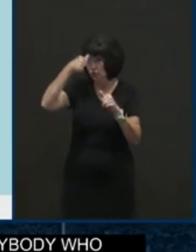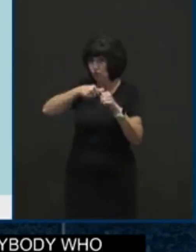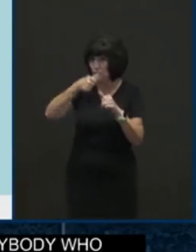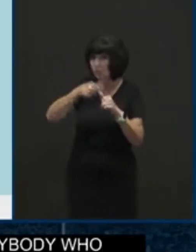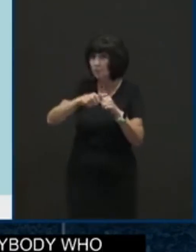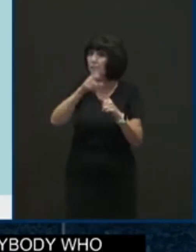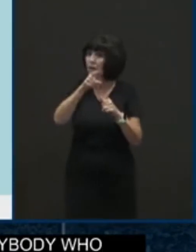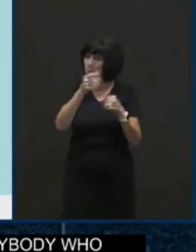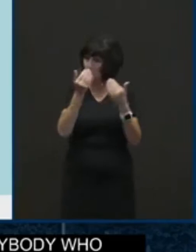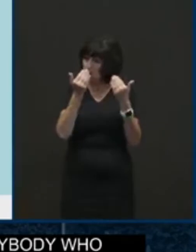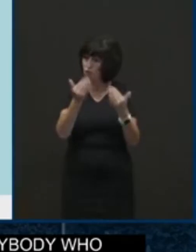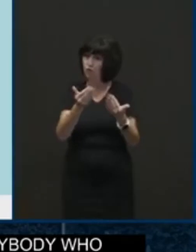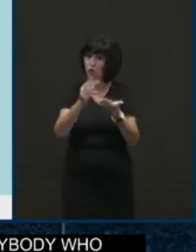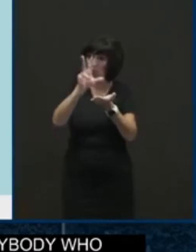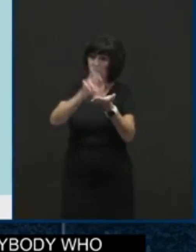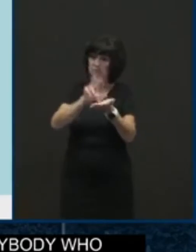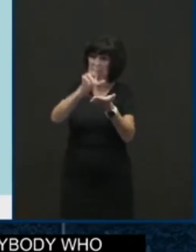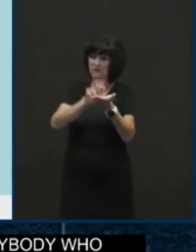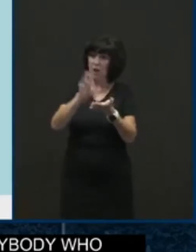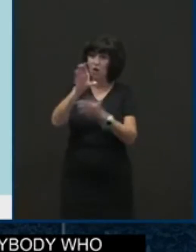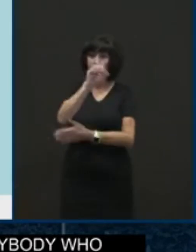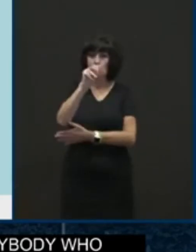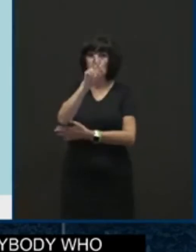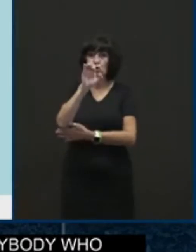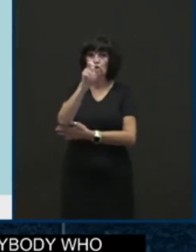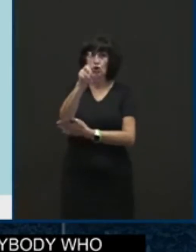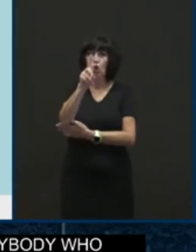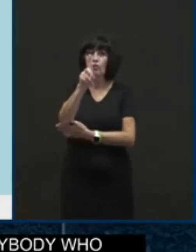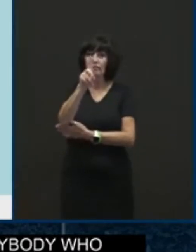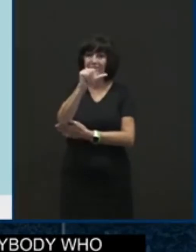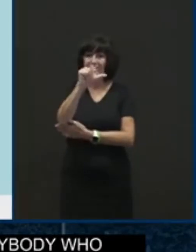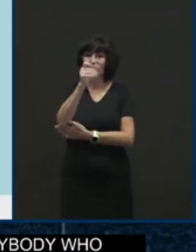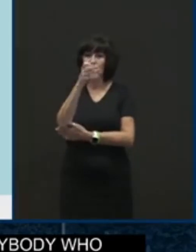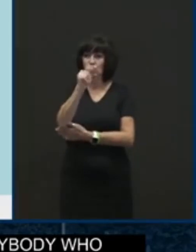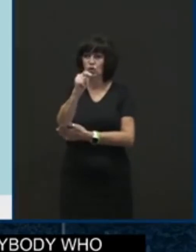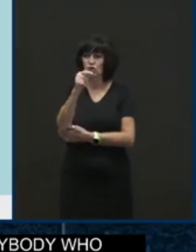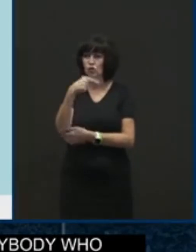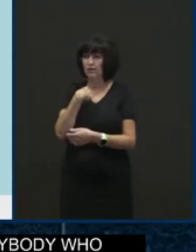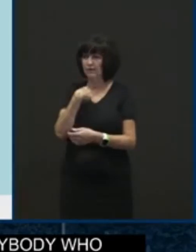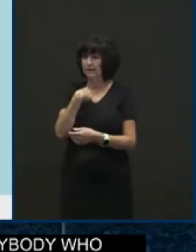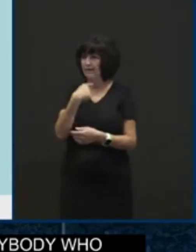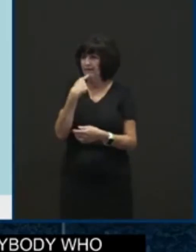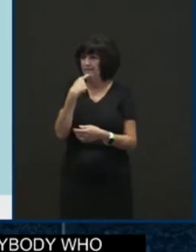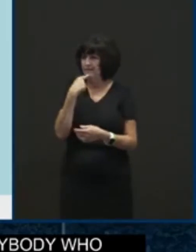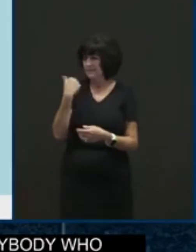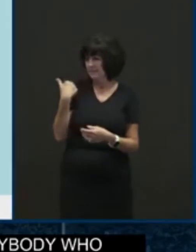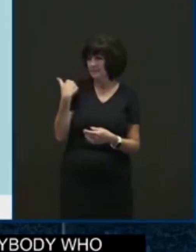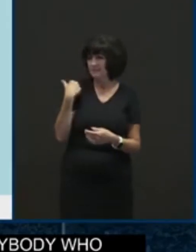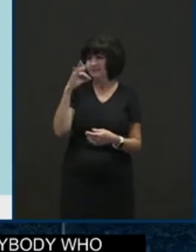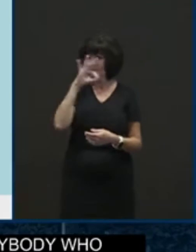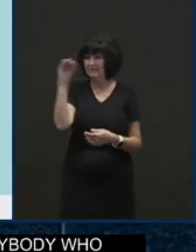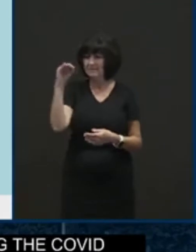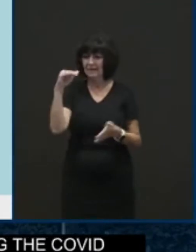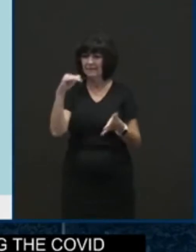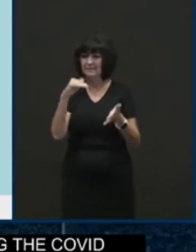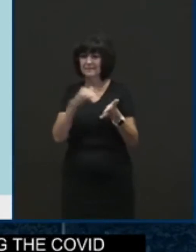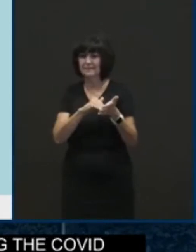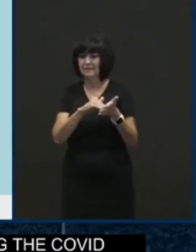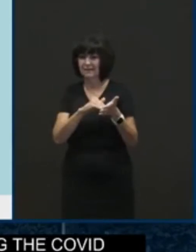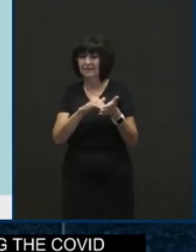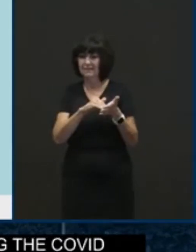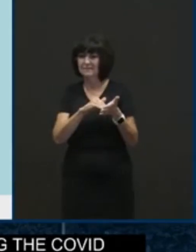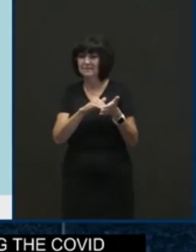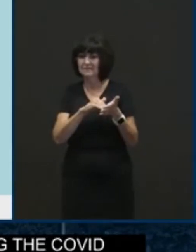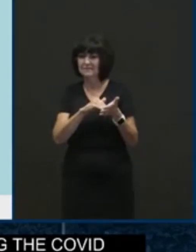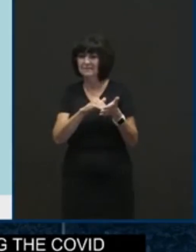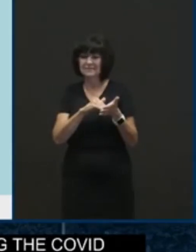COVID Alert app. I think I said earlier maybe 90,000. Maybe that was the hope, the wish being the father of thought.